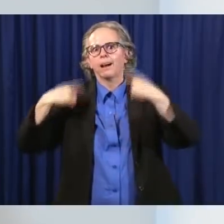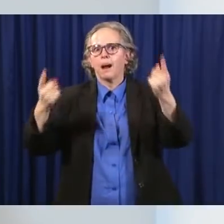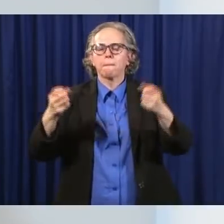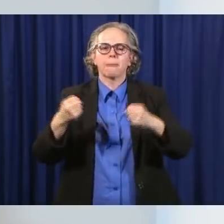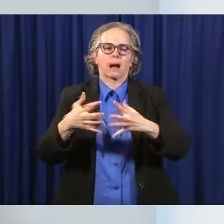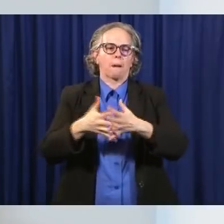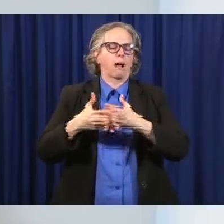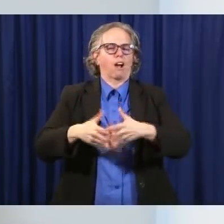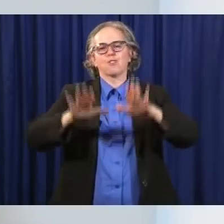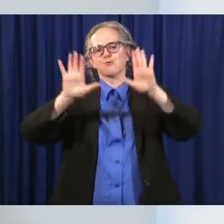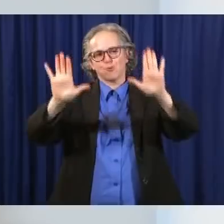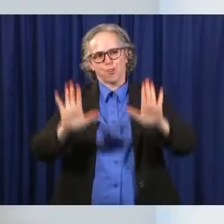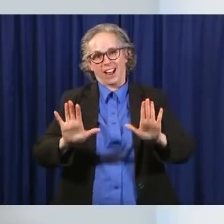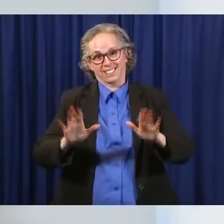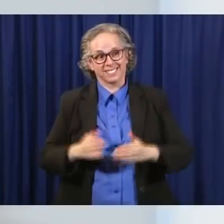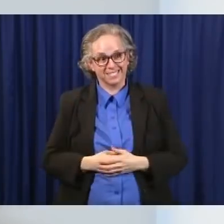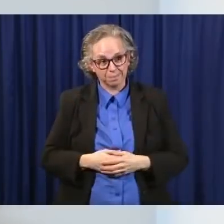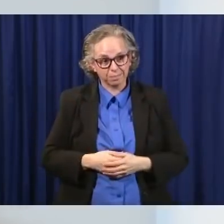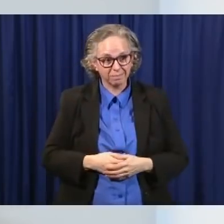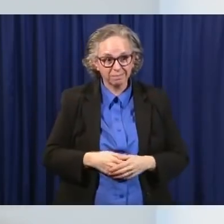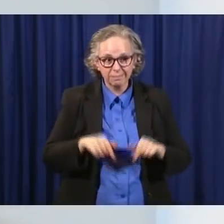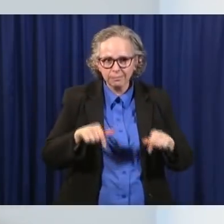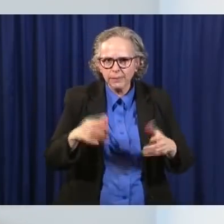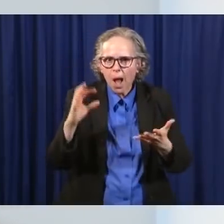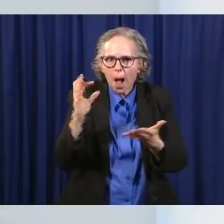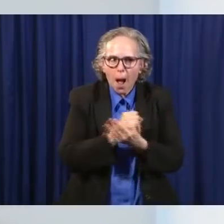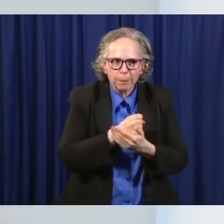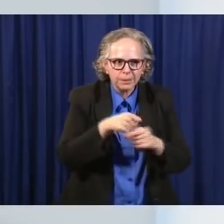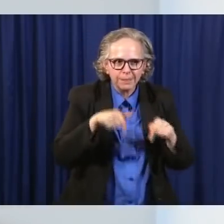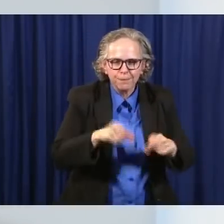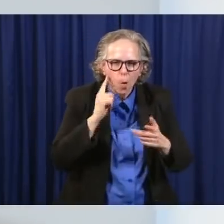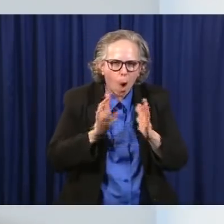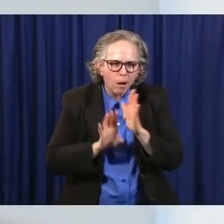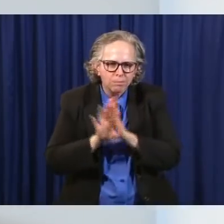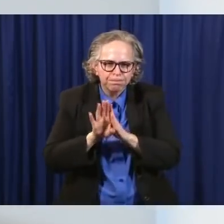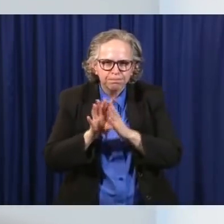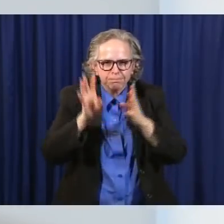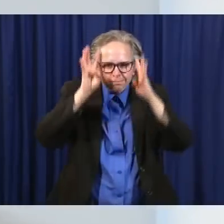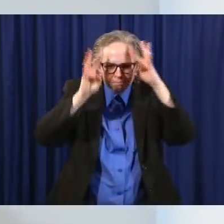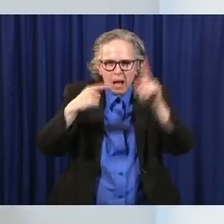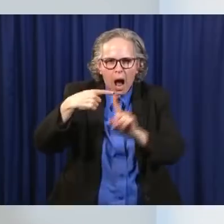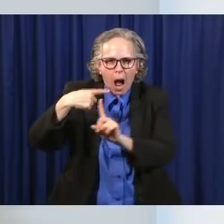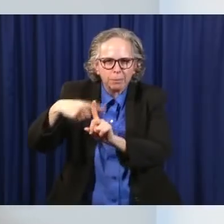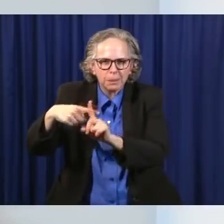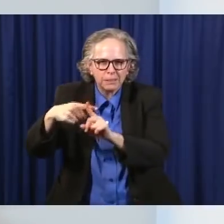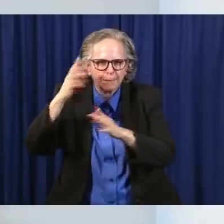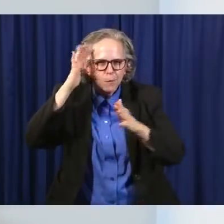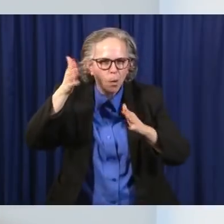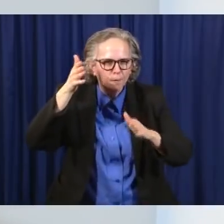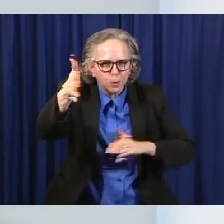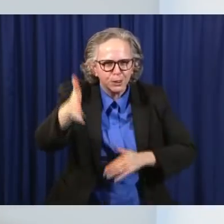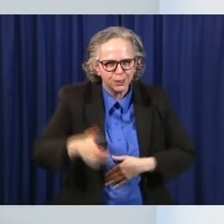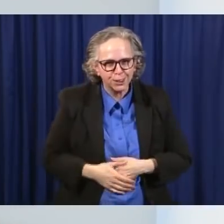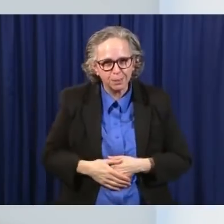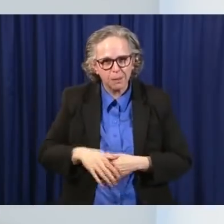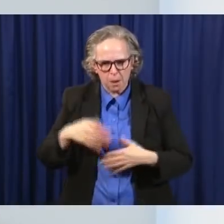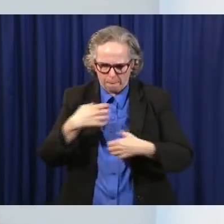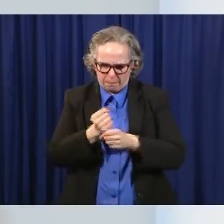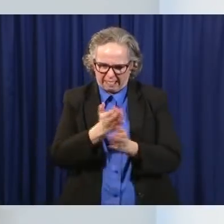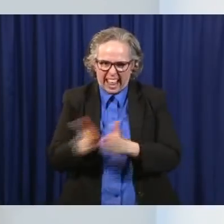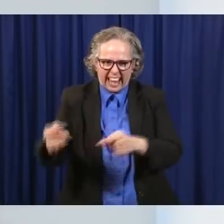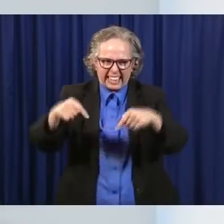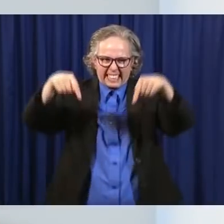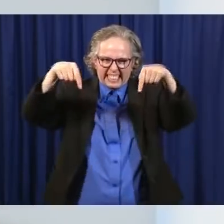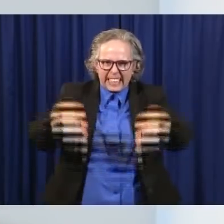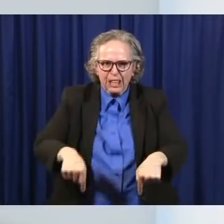great optimism for our futures. And I want you to know that these things are already underway in Ohio. So as we're in the midst of this